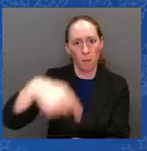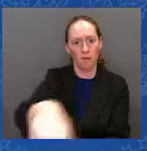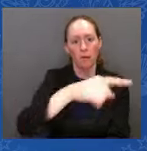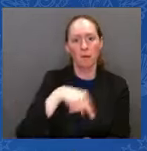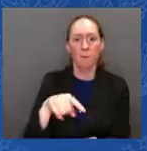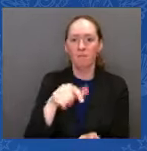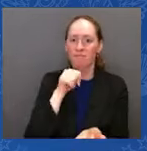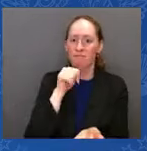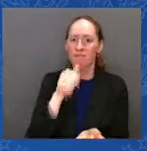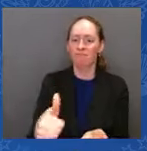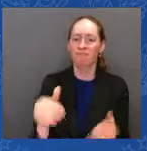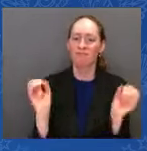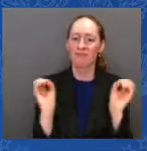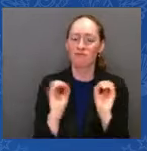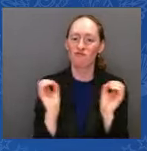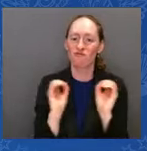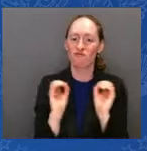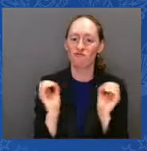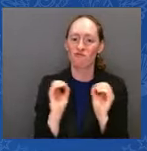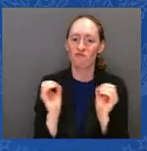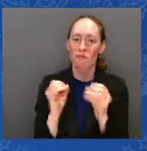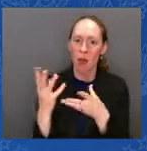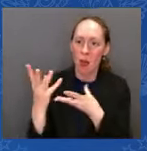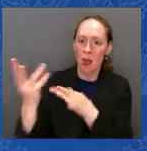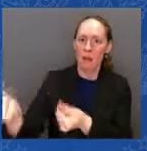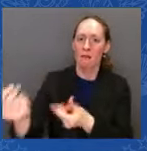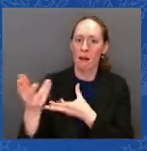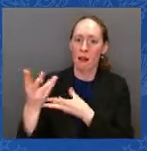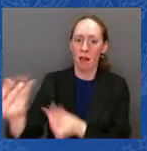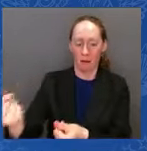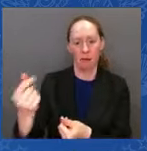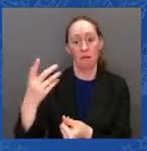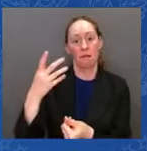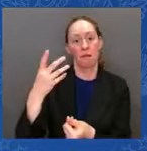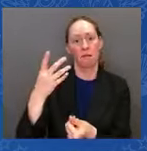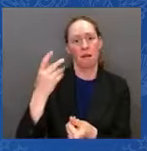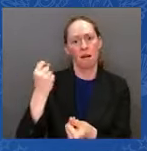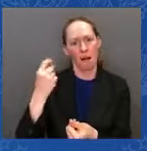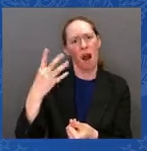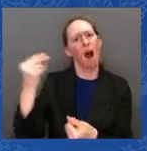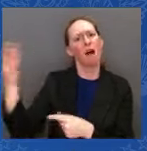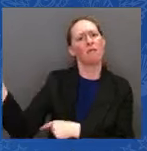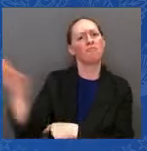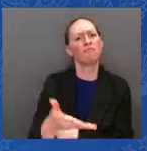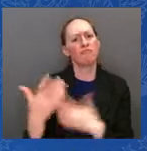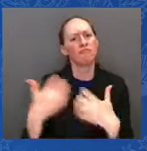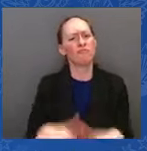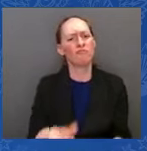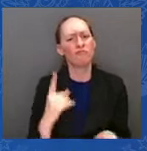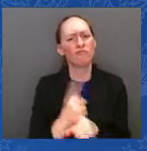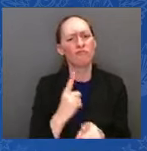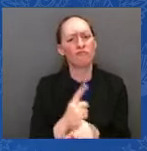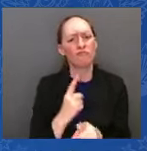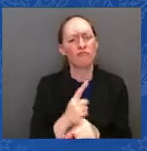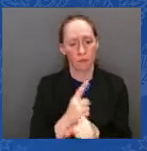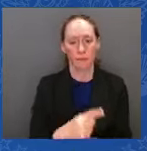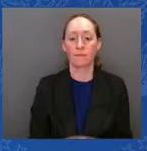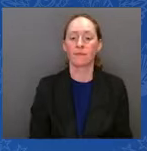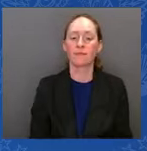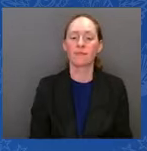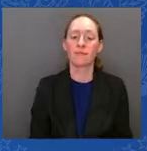and they come at a reasonable price. My budget also cuts tax loopholes. Look, I don't have